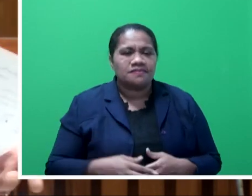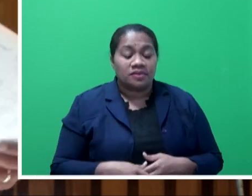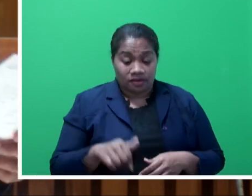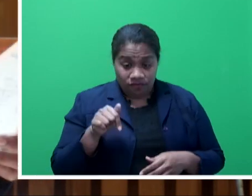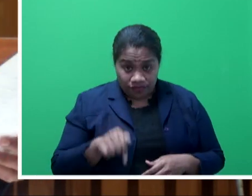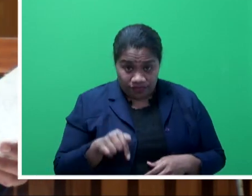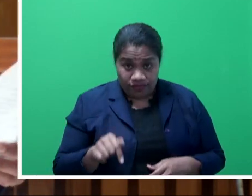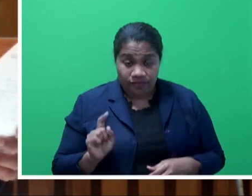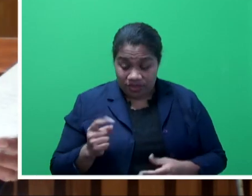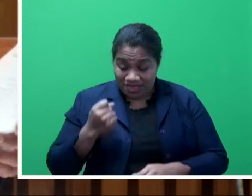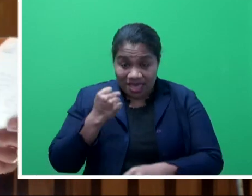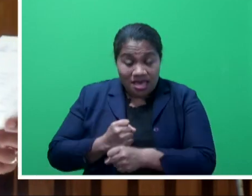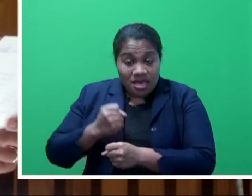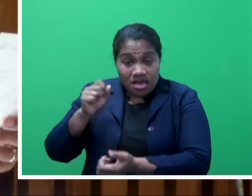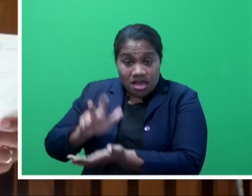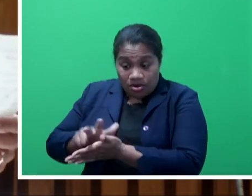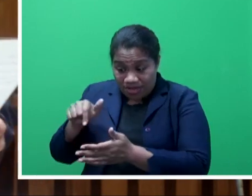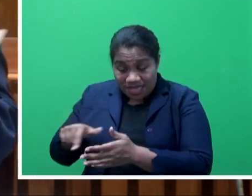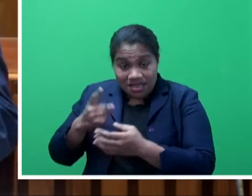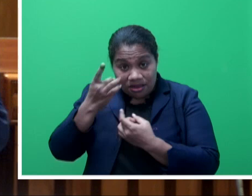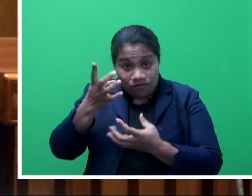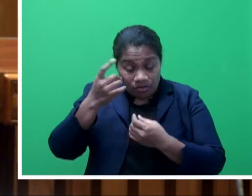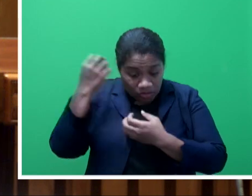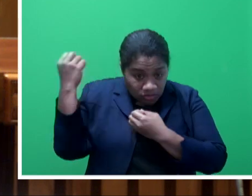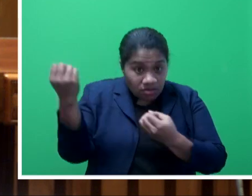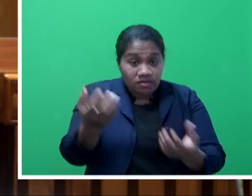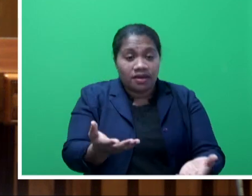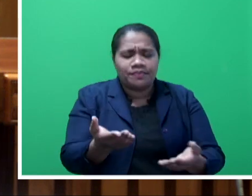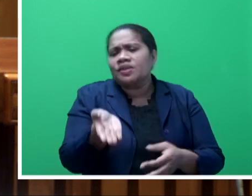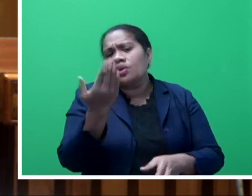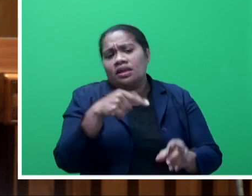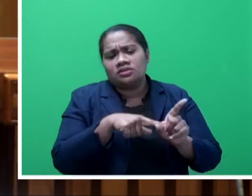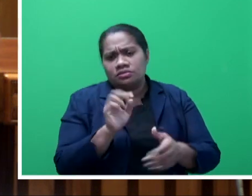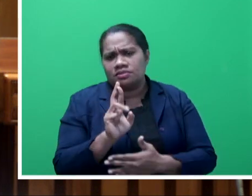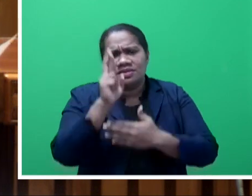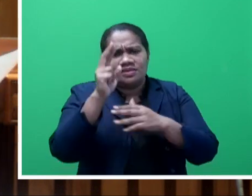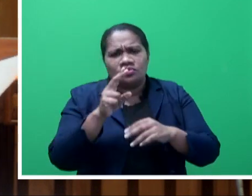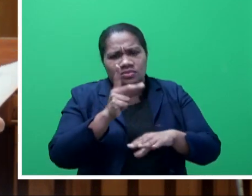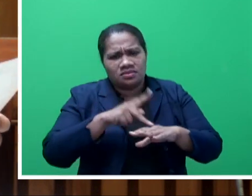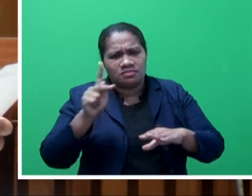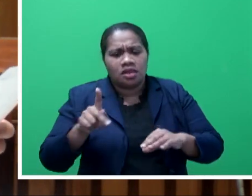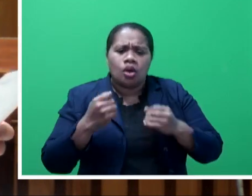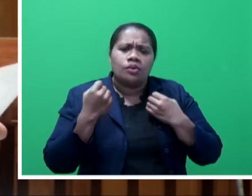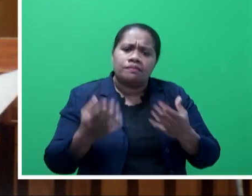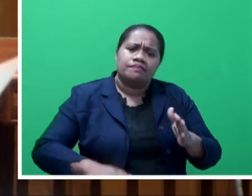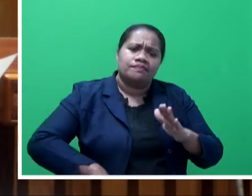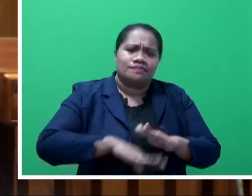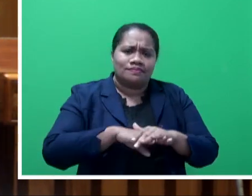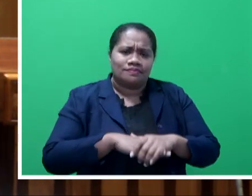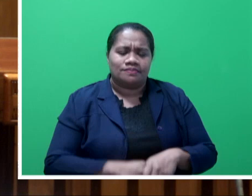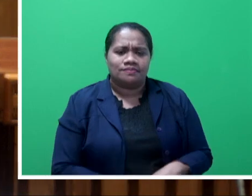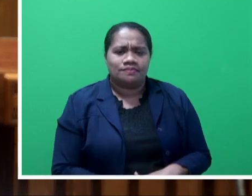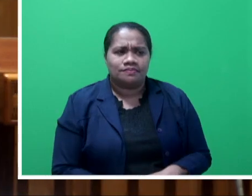guarantee and the information provided, Mr. Speaker, sir, last year when we presented to Parliament, we gave a full disclosure on